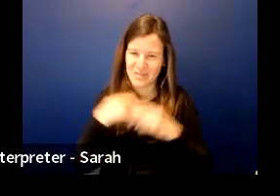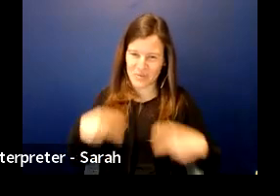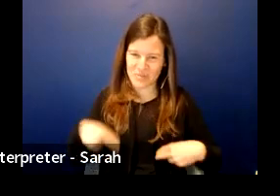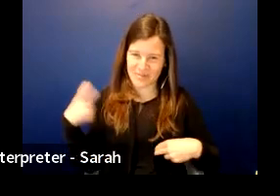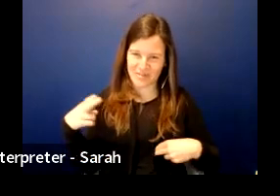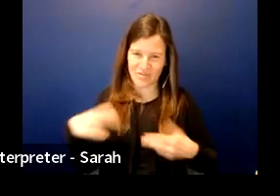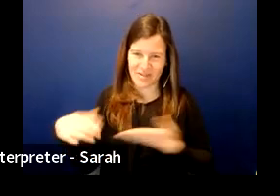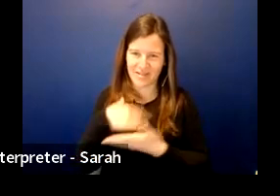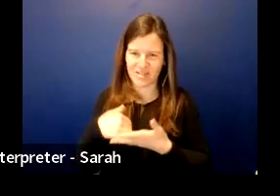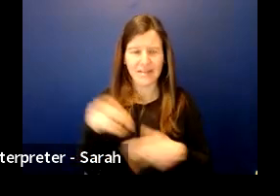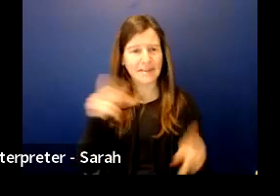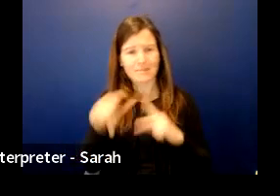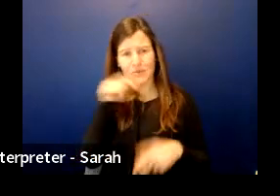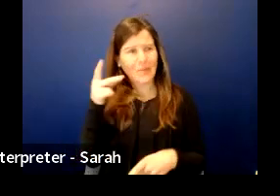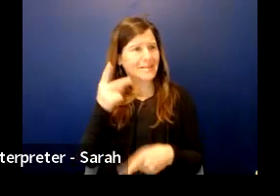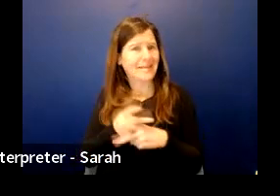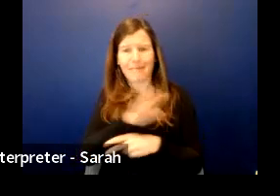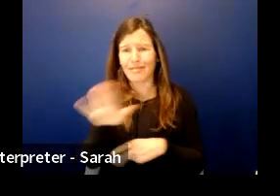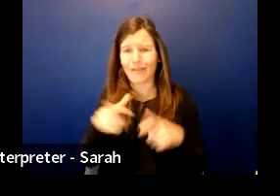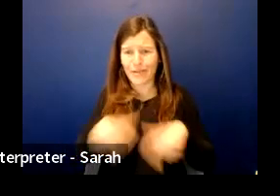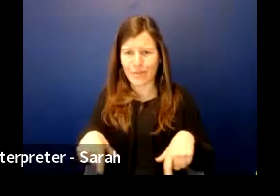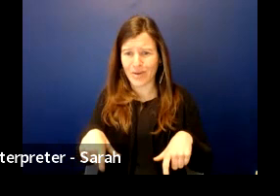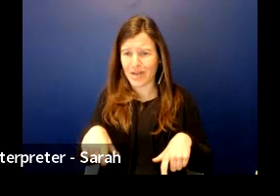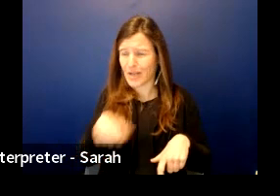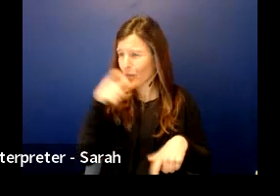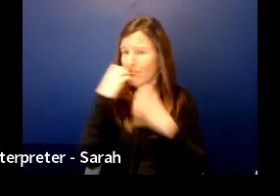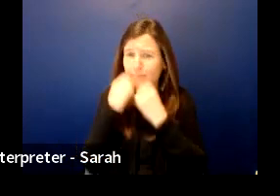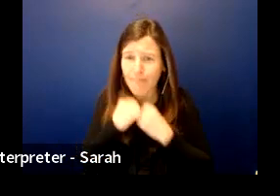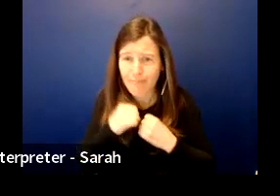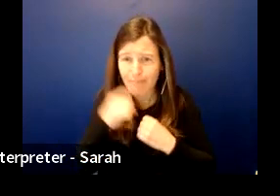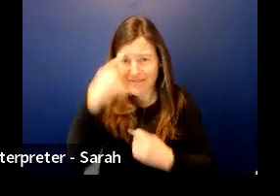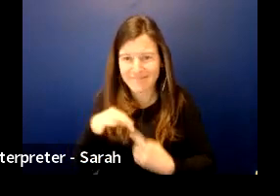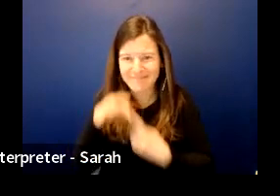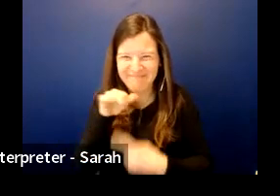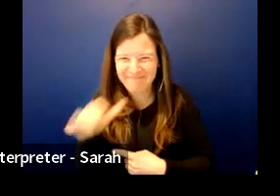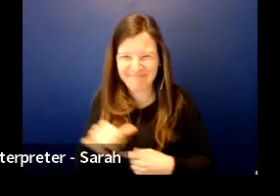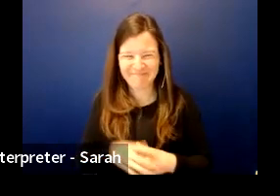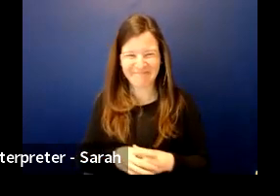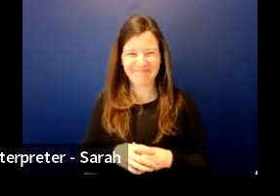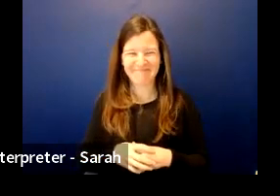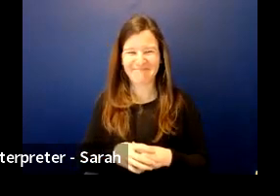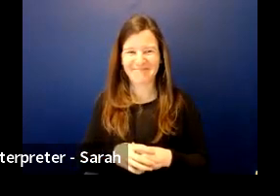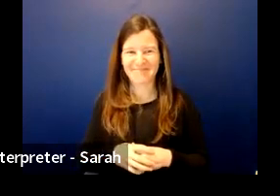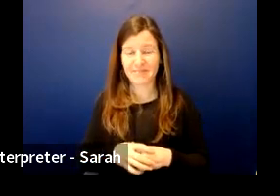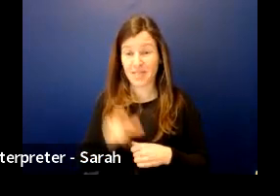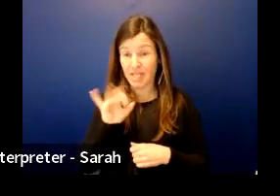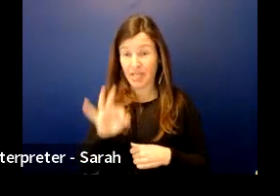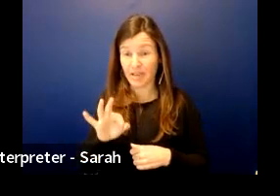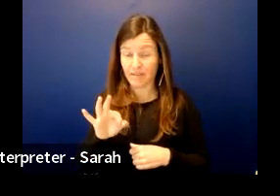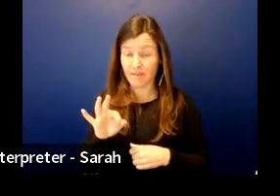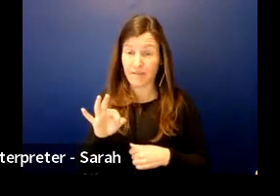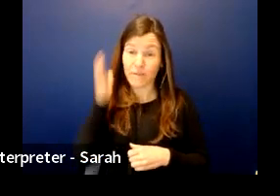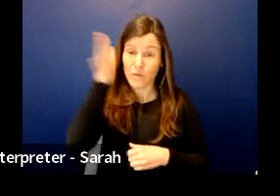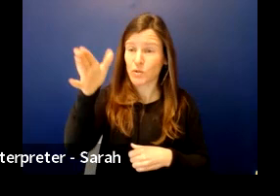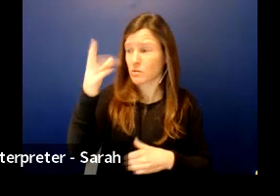collection. People just don't keep their underwear or think it's very special. So if you think you're gonna be famous one day, maybe keep